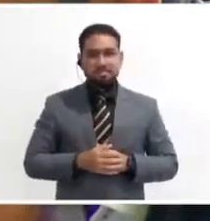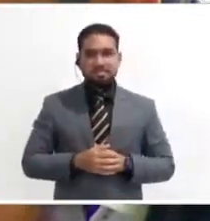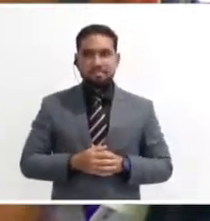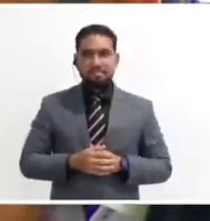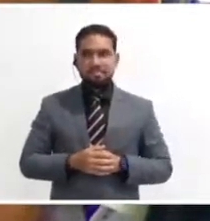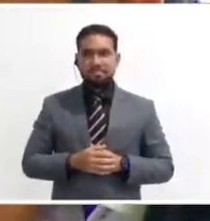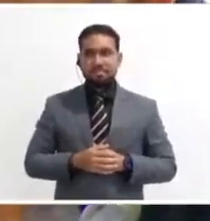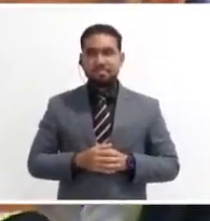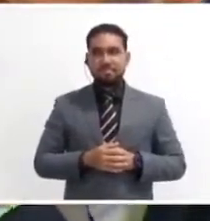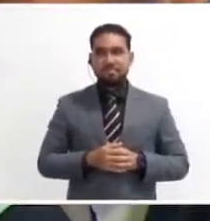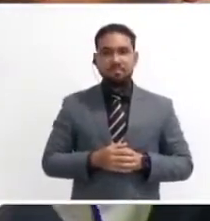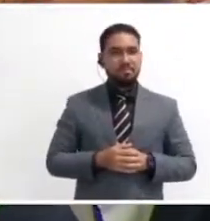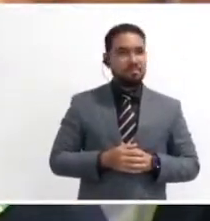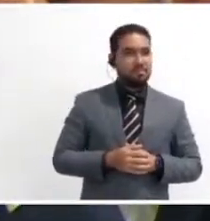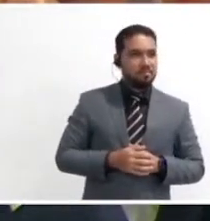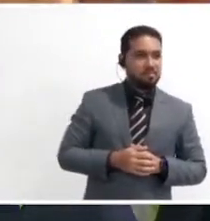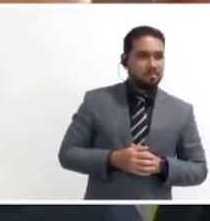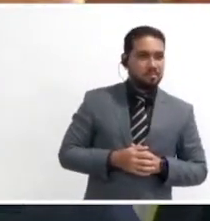Sorry about that.